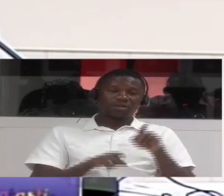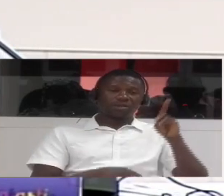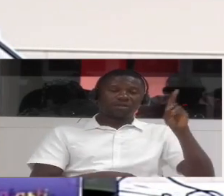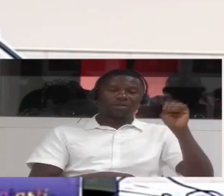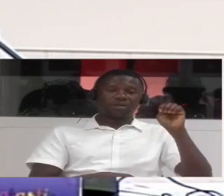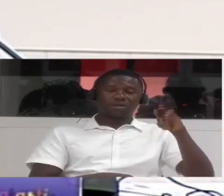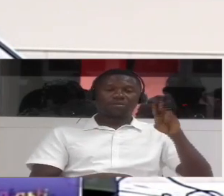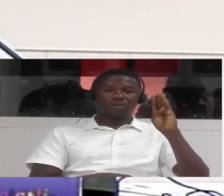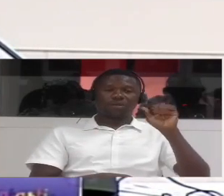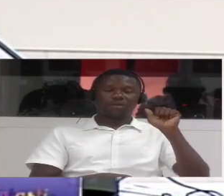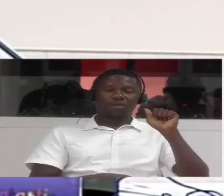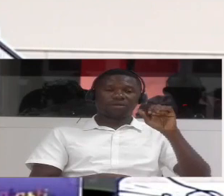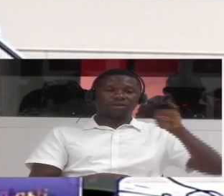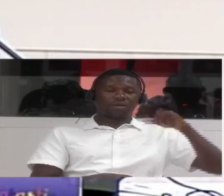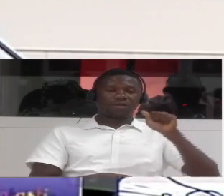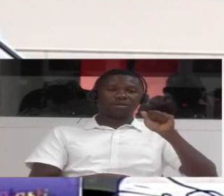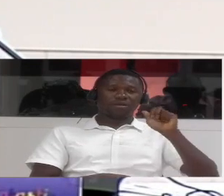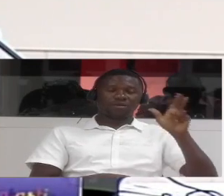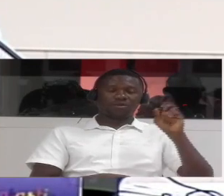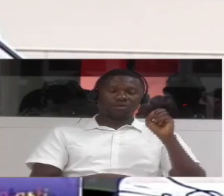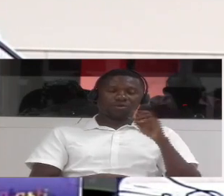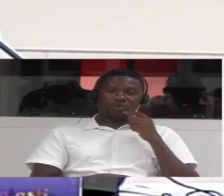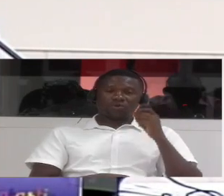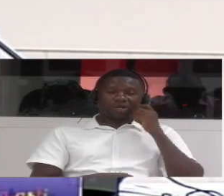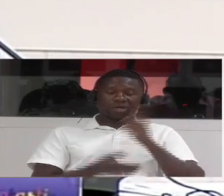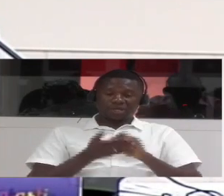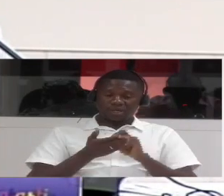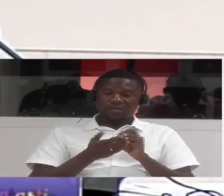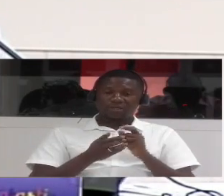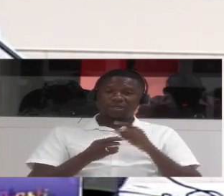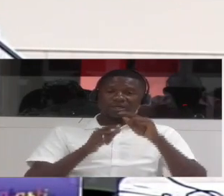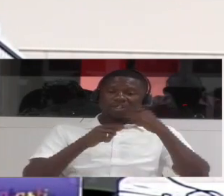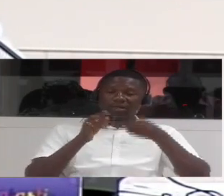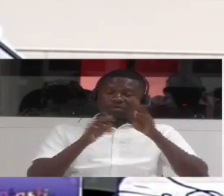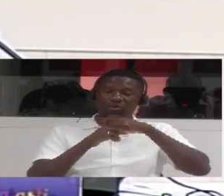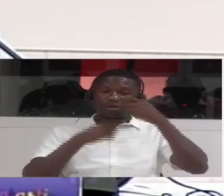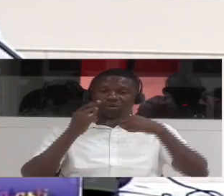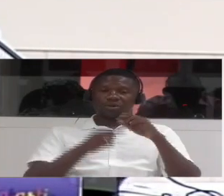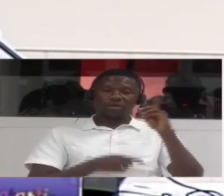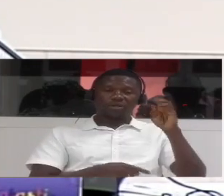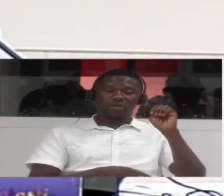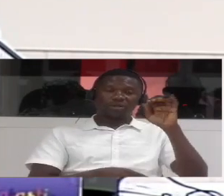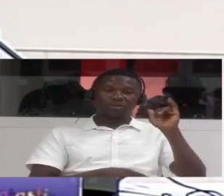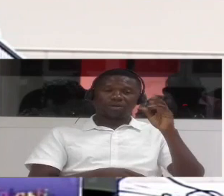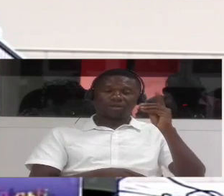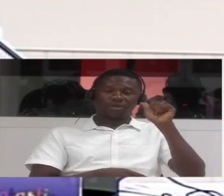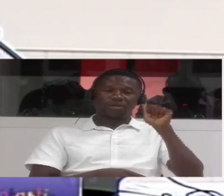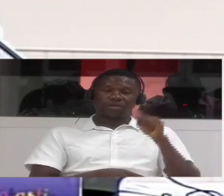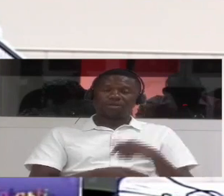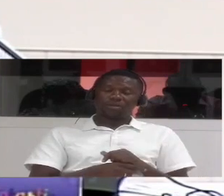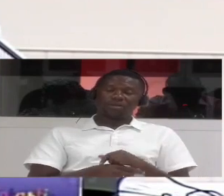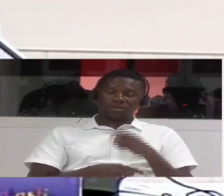or the biography of DEDA called A Living Mirror. He was the one who wrote it, and he later became the executive